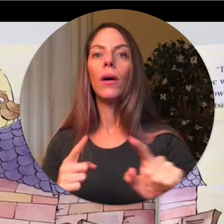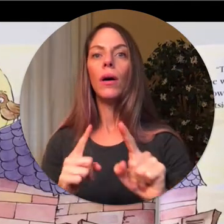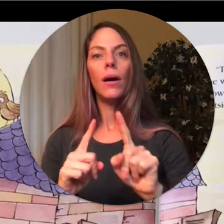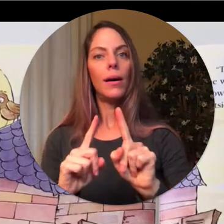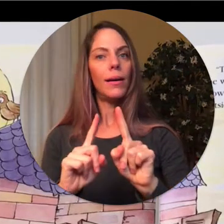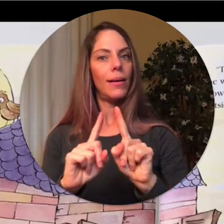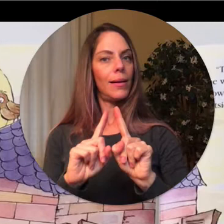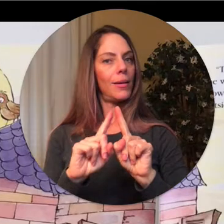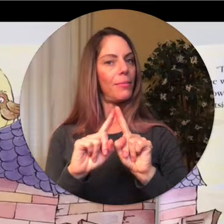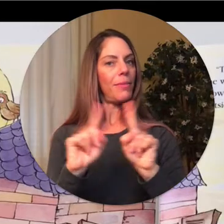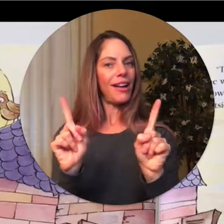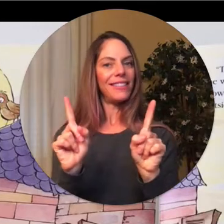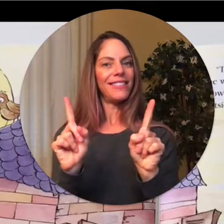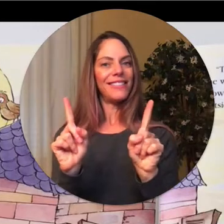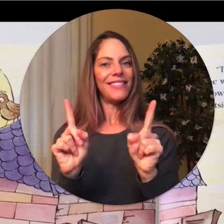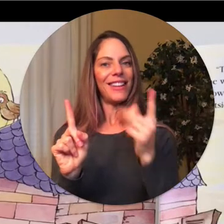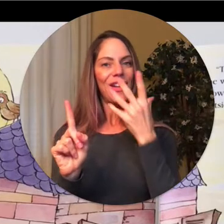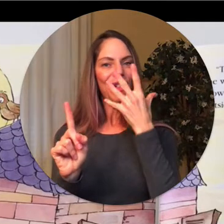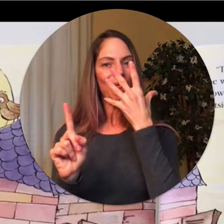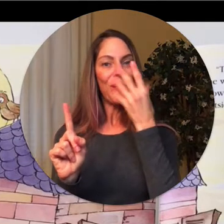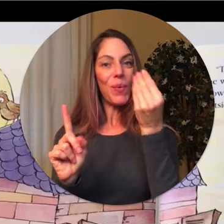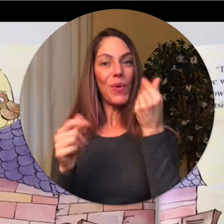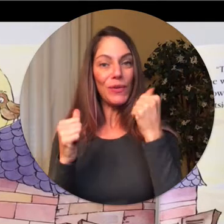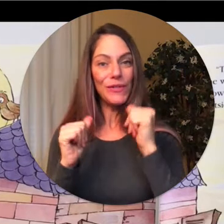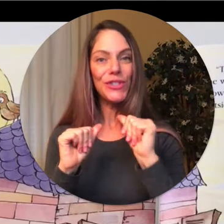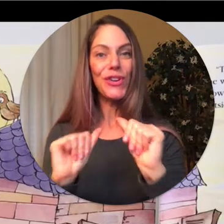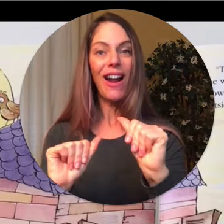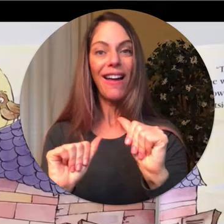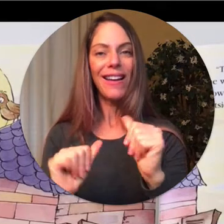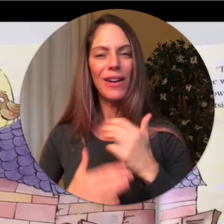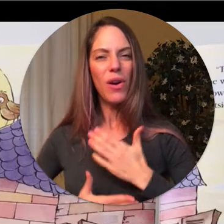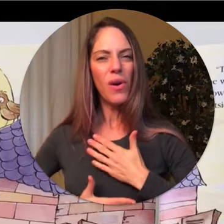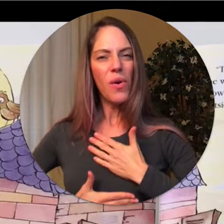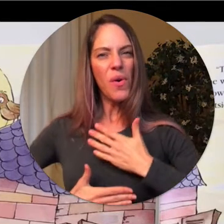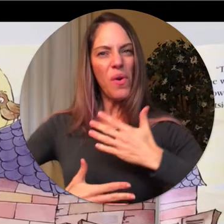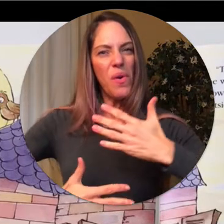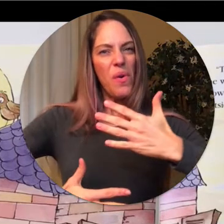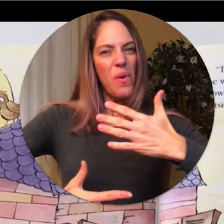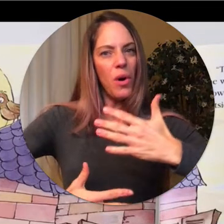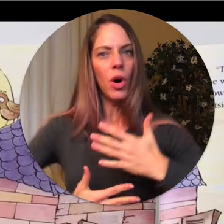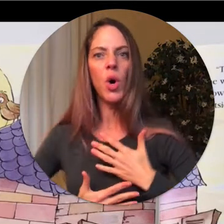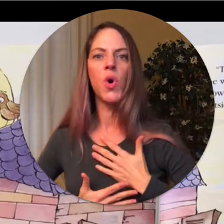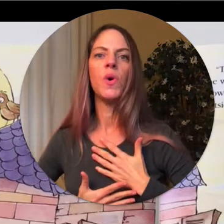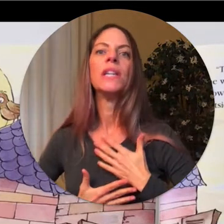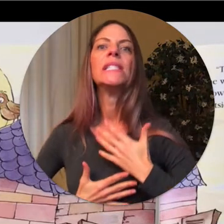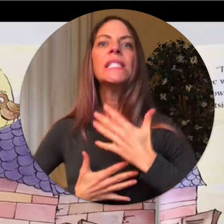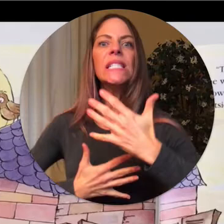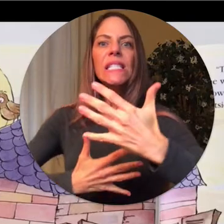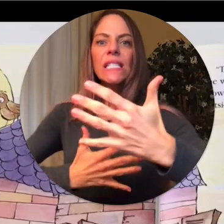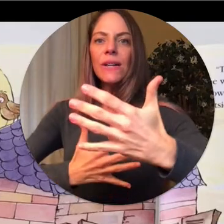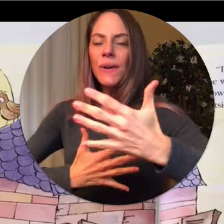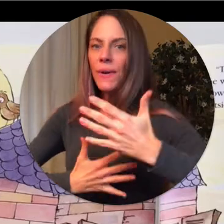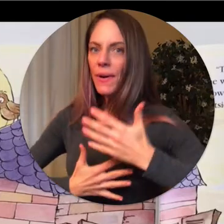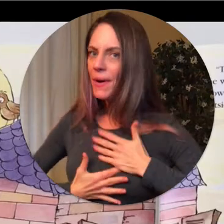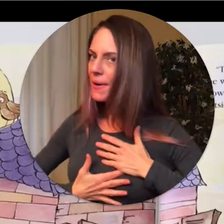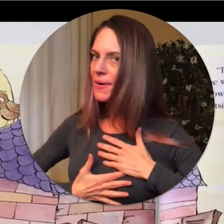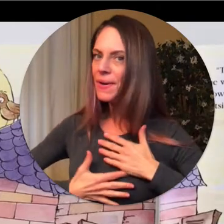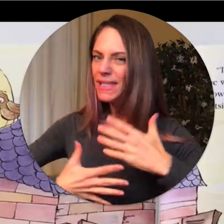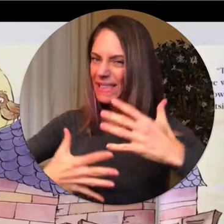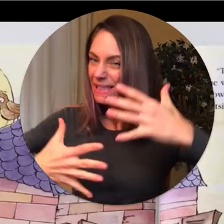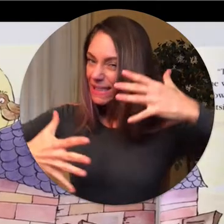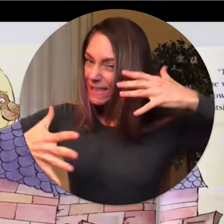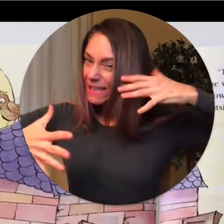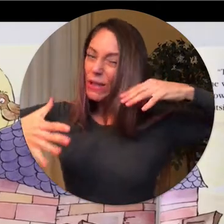breath, the wolf could not blow down the house of bricks. The wolf slumped, exhausted, outside the little